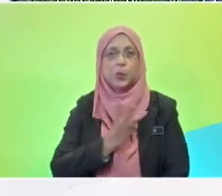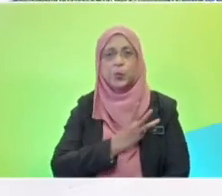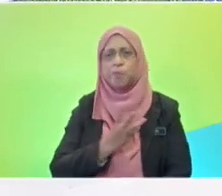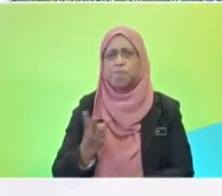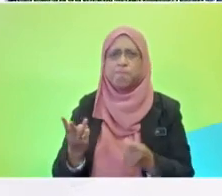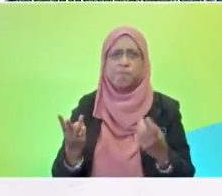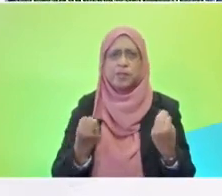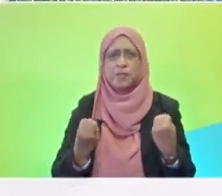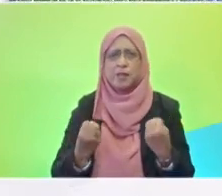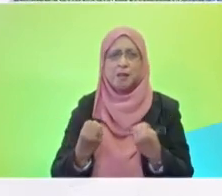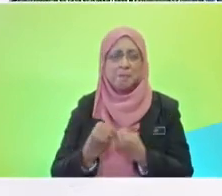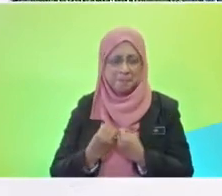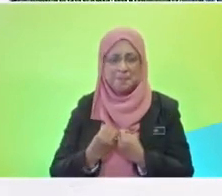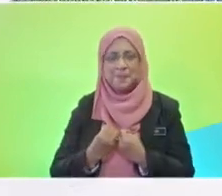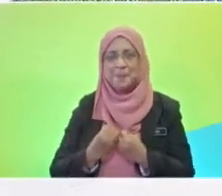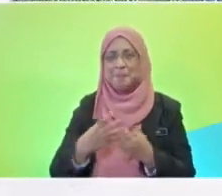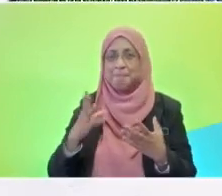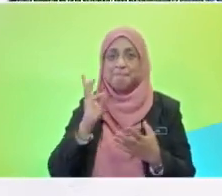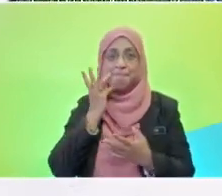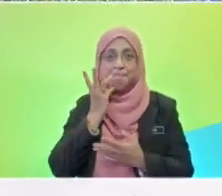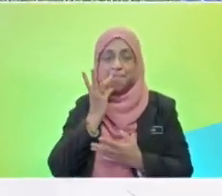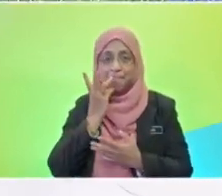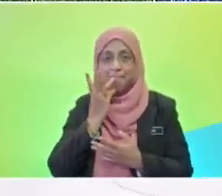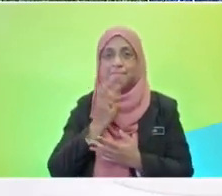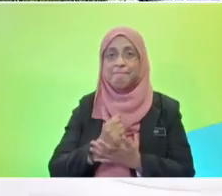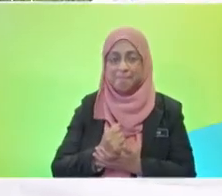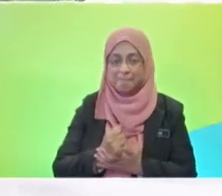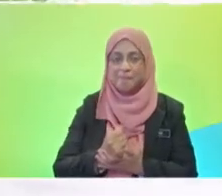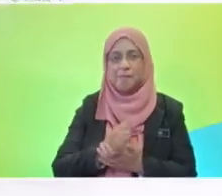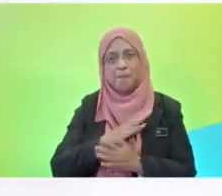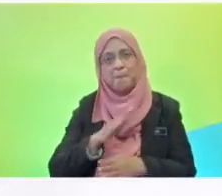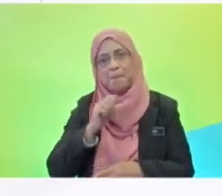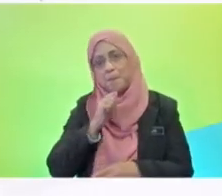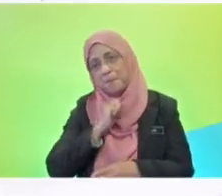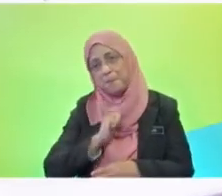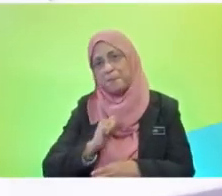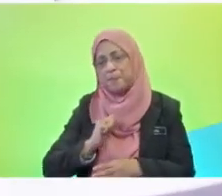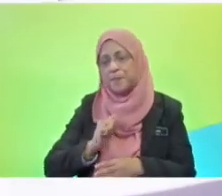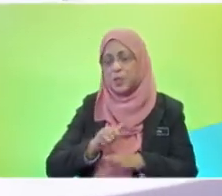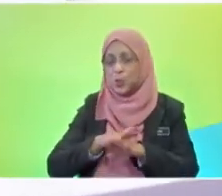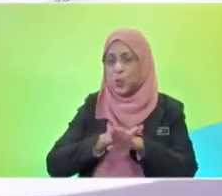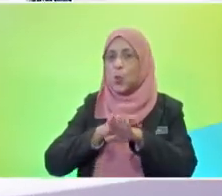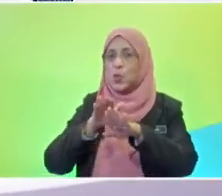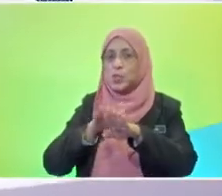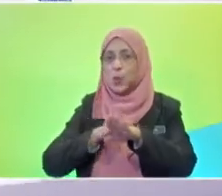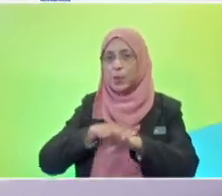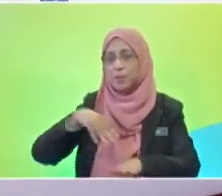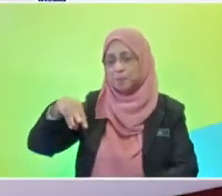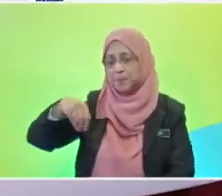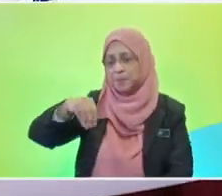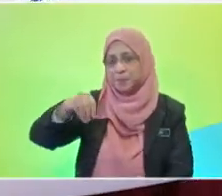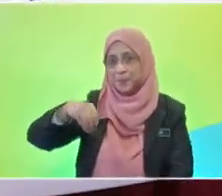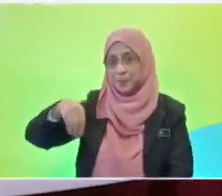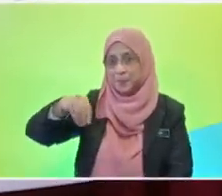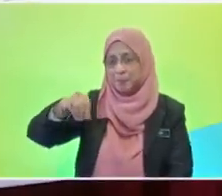a lot of patience. Yes. And a lot of patience. You cannot rush this. And a lot of colored rice as well. Okay,